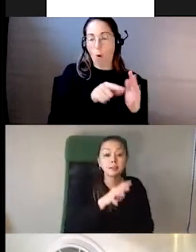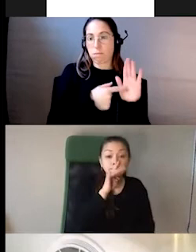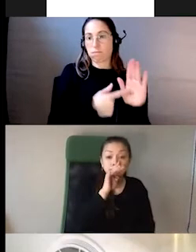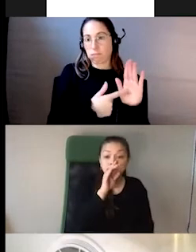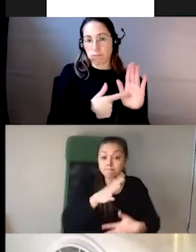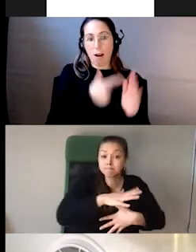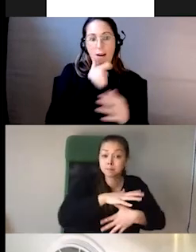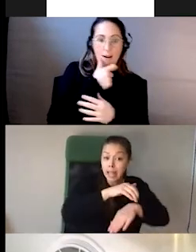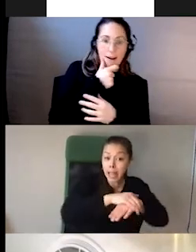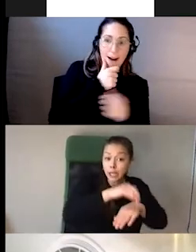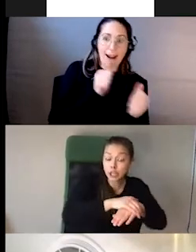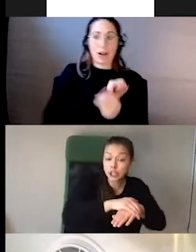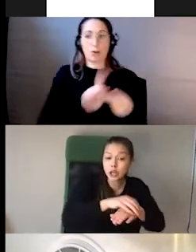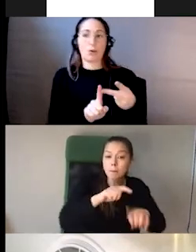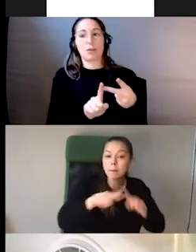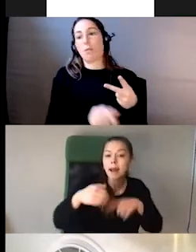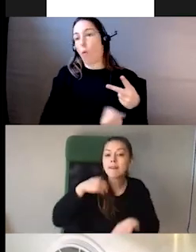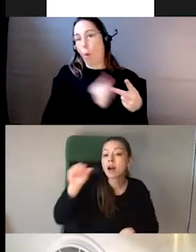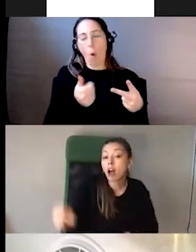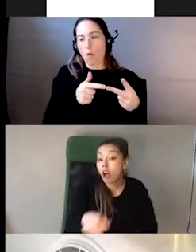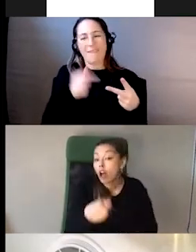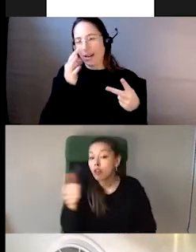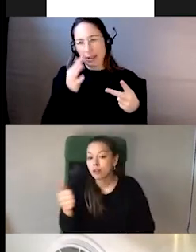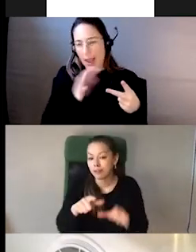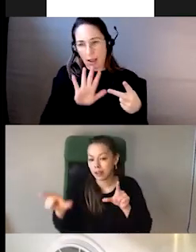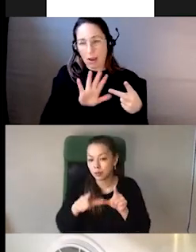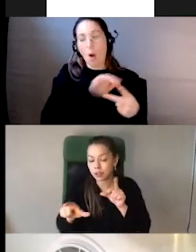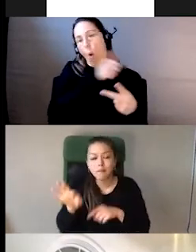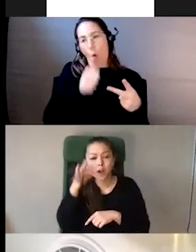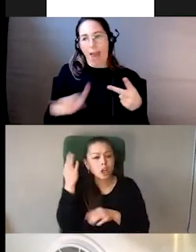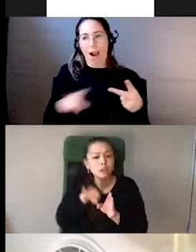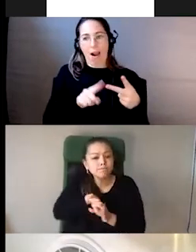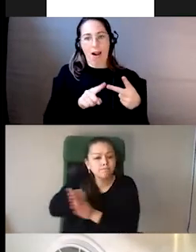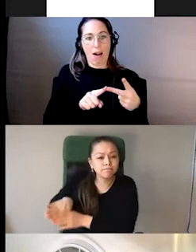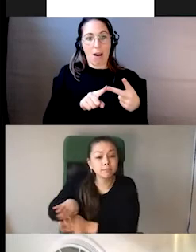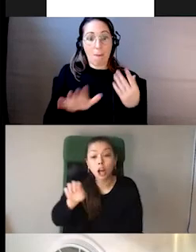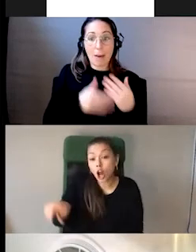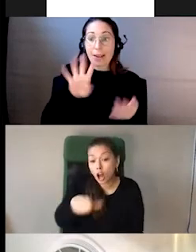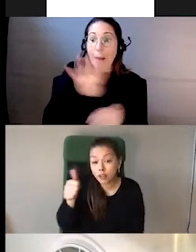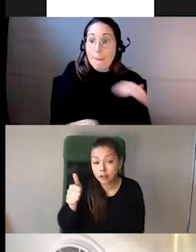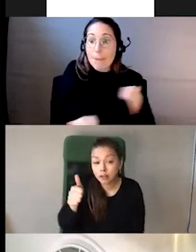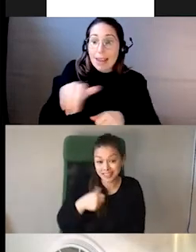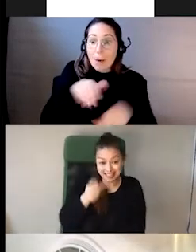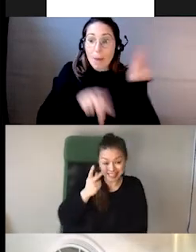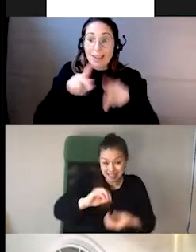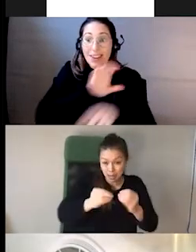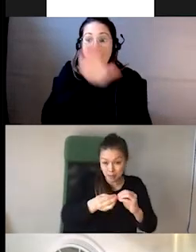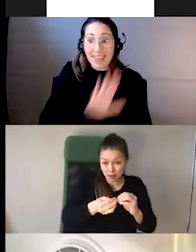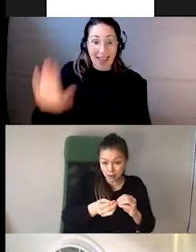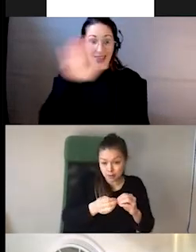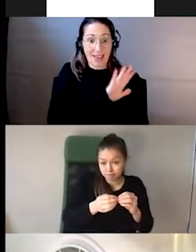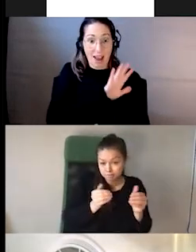language other than French is spoken. And that's almost 4 million people in Canada live at